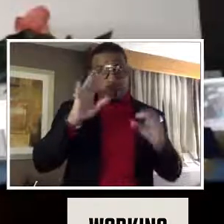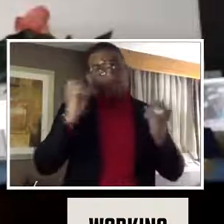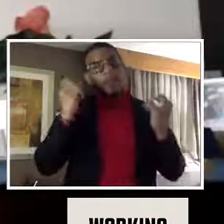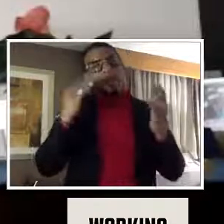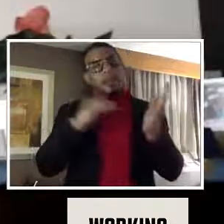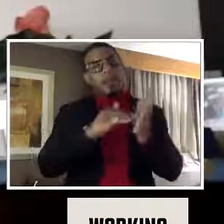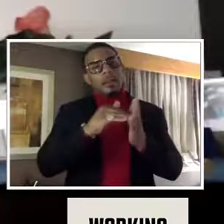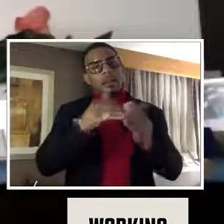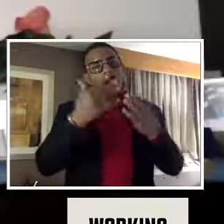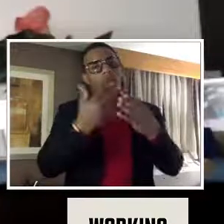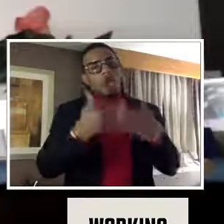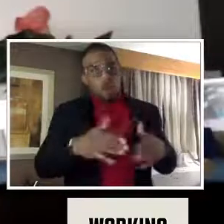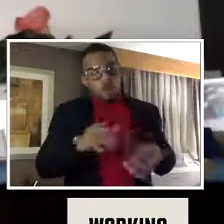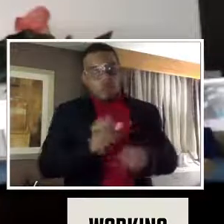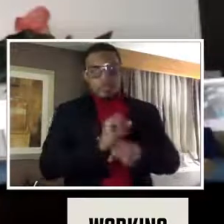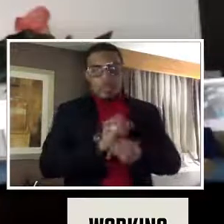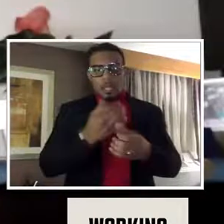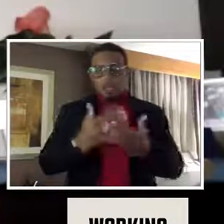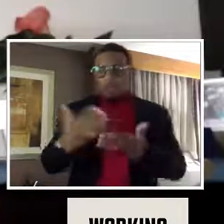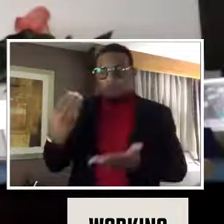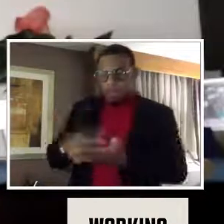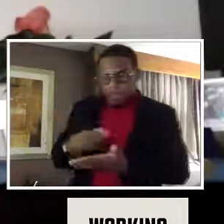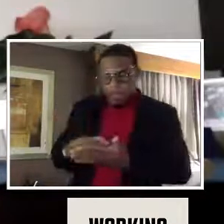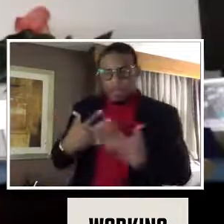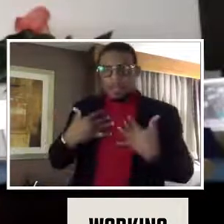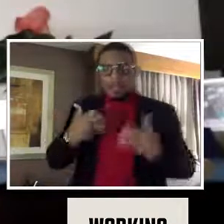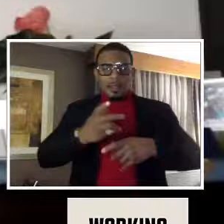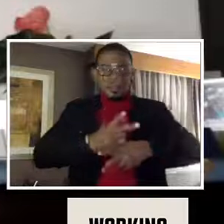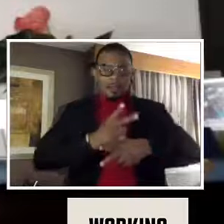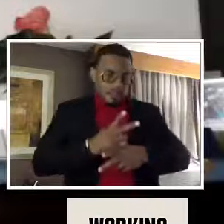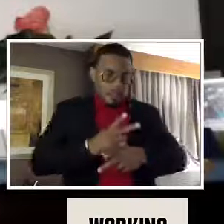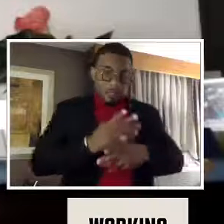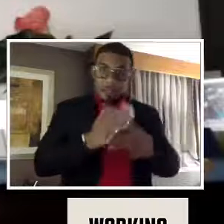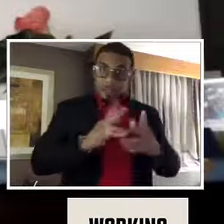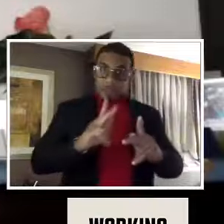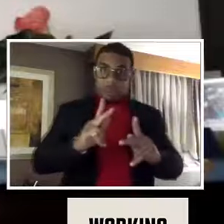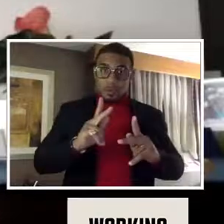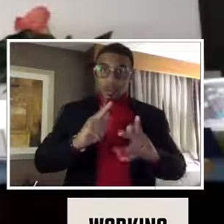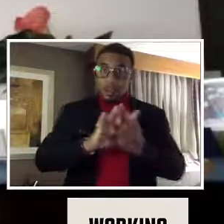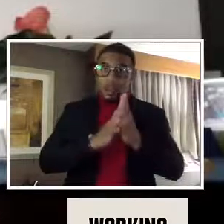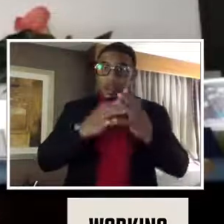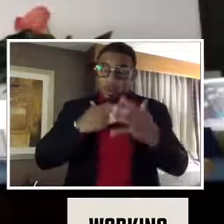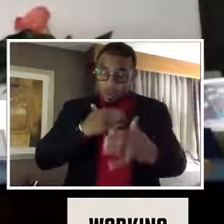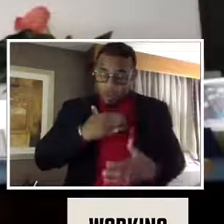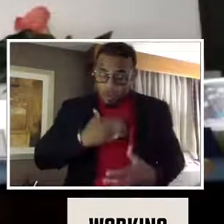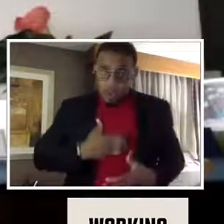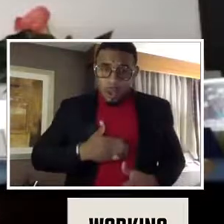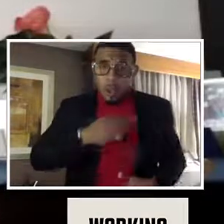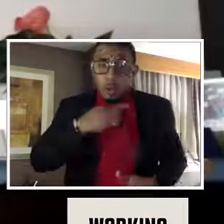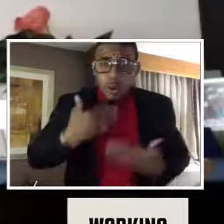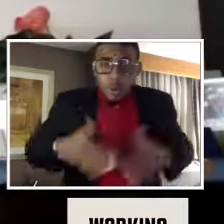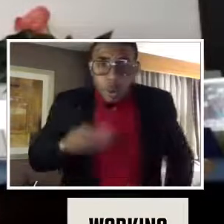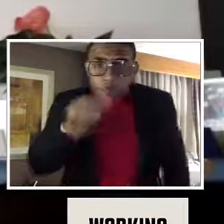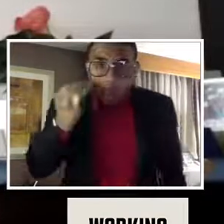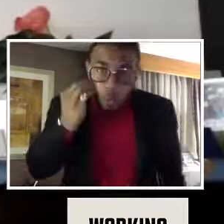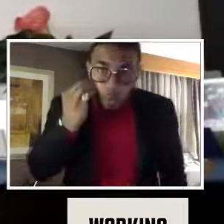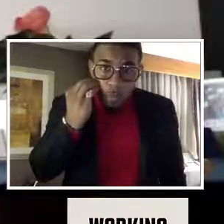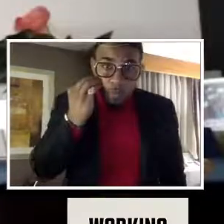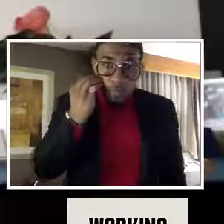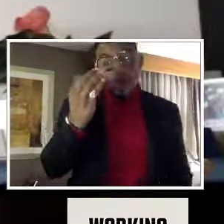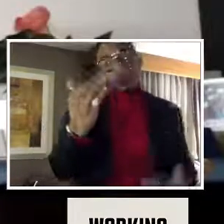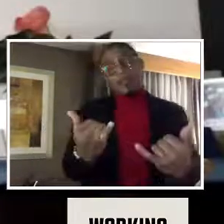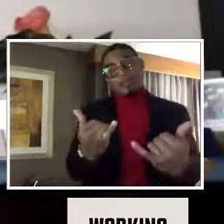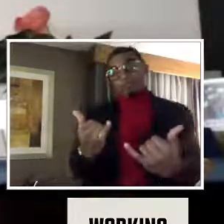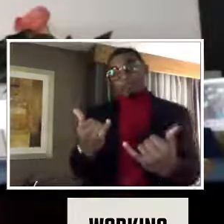losing their jobs, losing income, losing healthcare. Some people were going hungry or at risk of losing their homes.